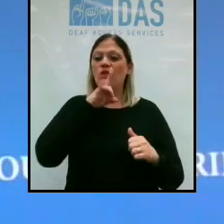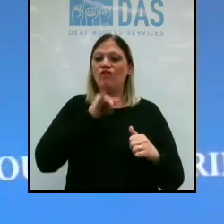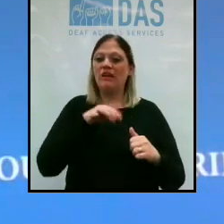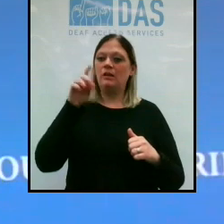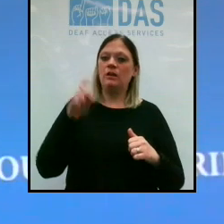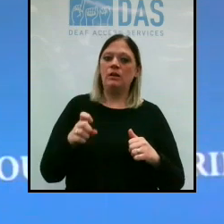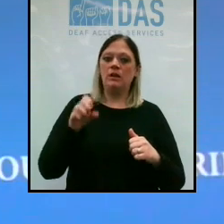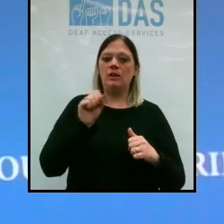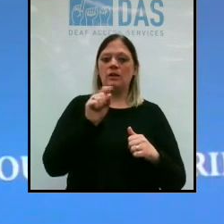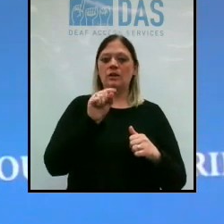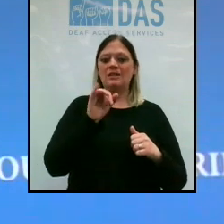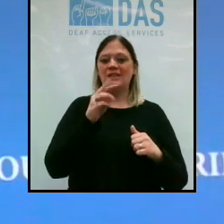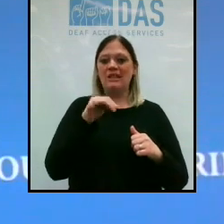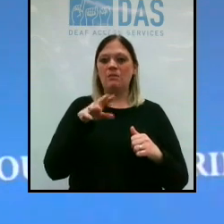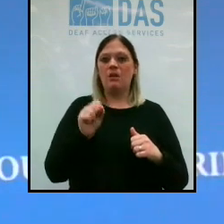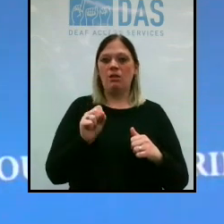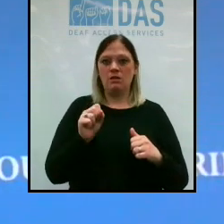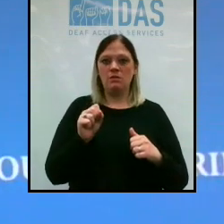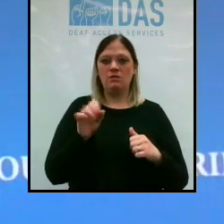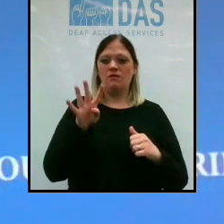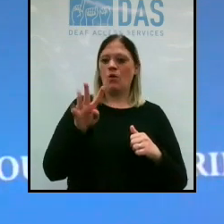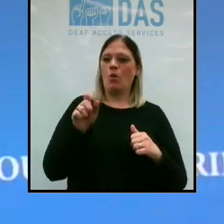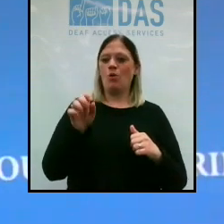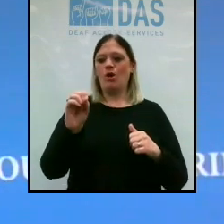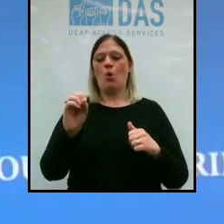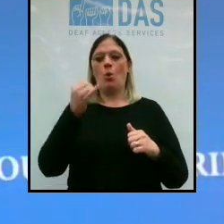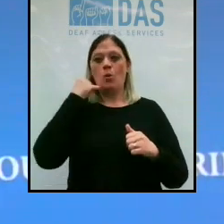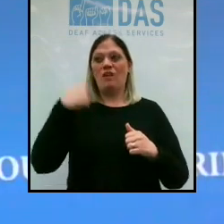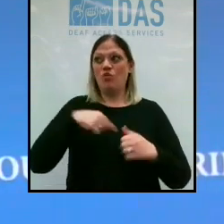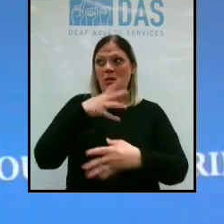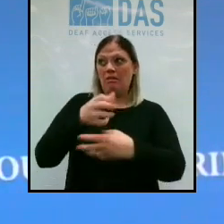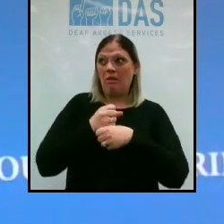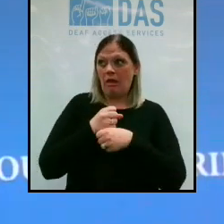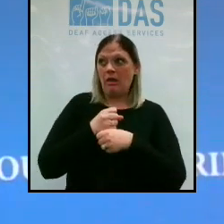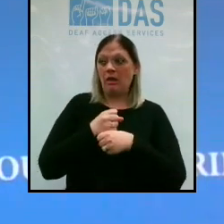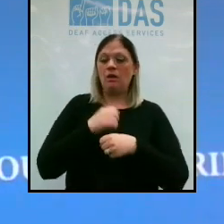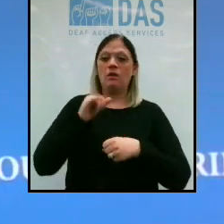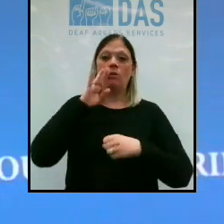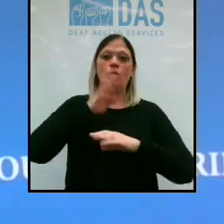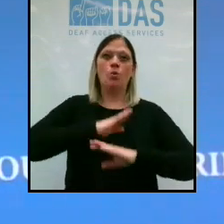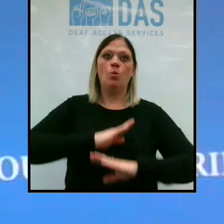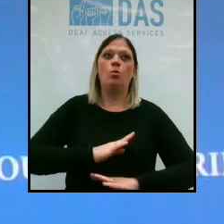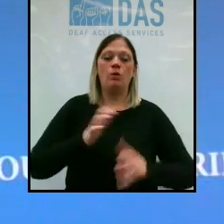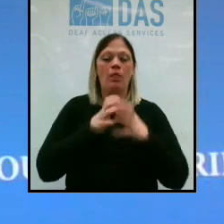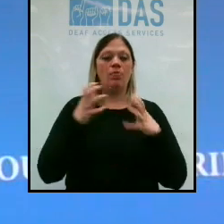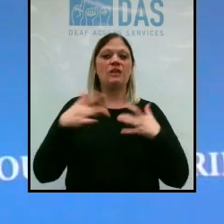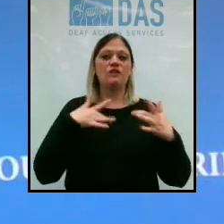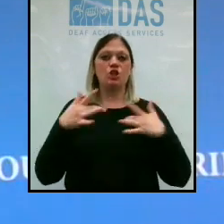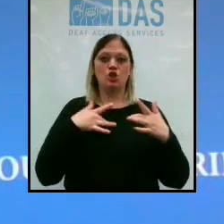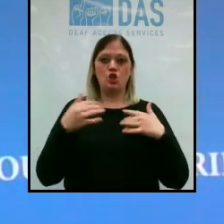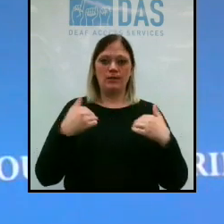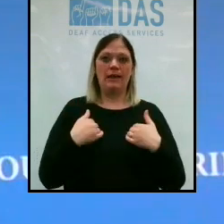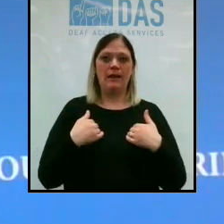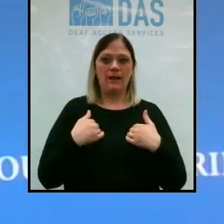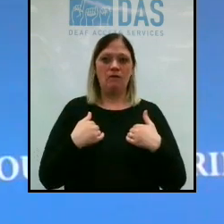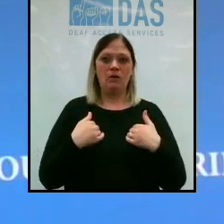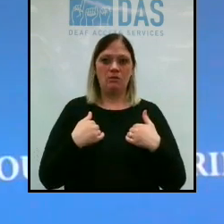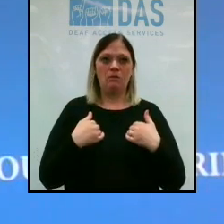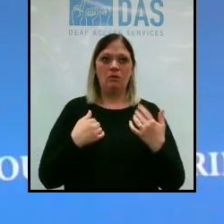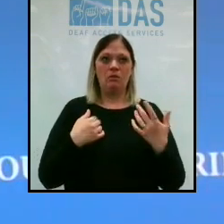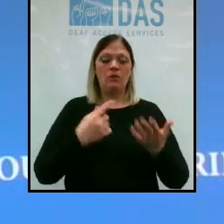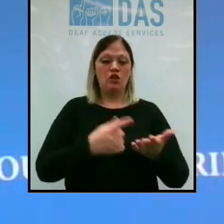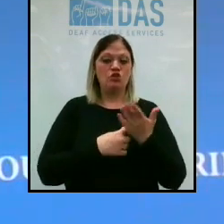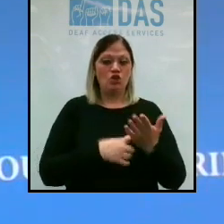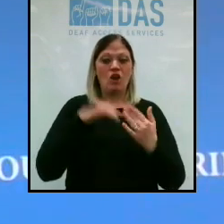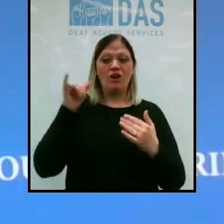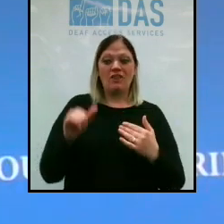need a stimulus package 4.0. If we get that, that'll certainly alleviate a lot of the concerns that I have. There's talk